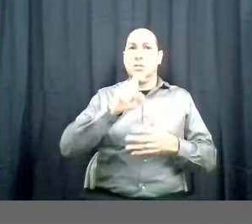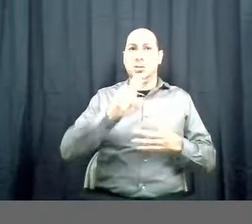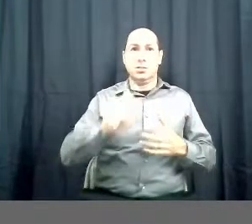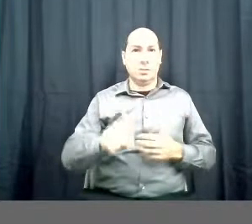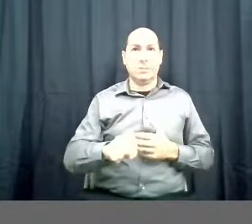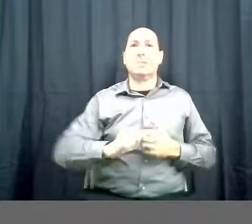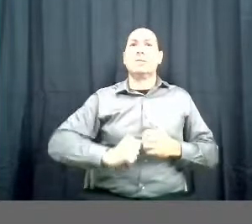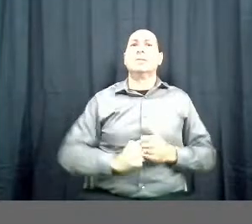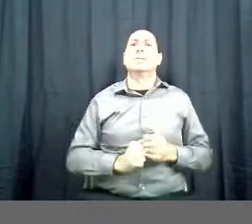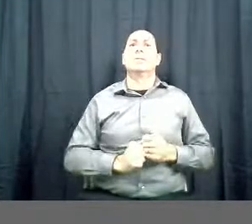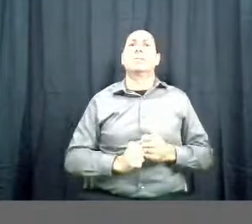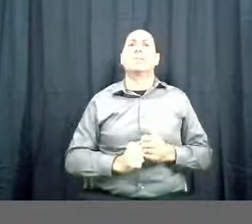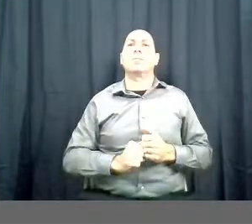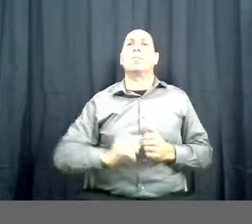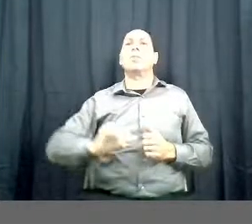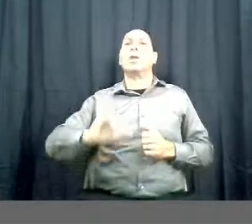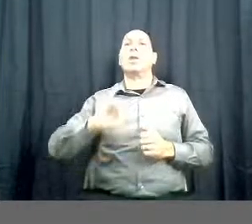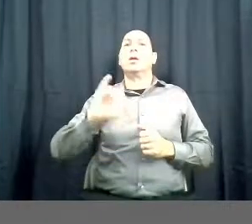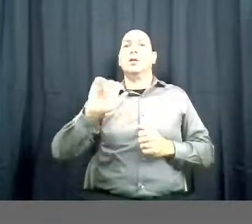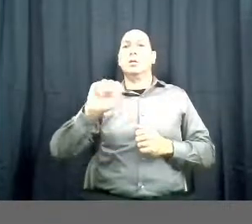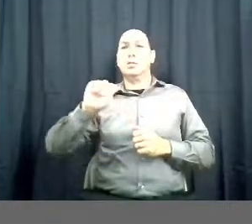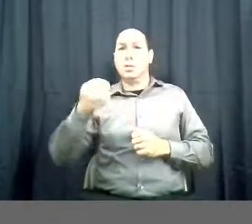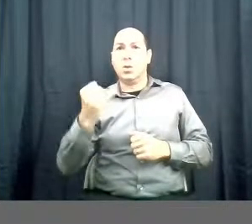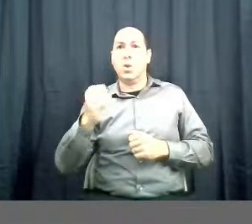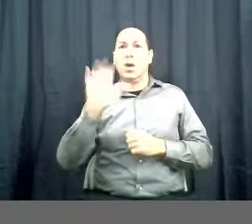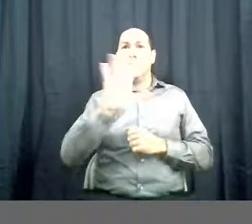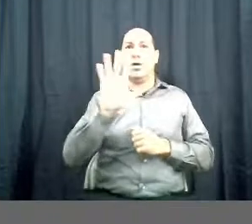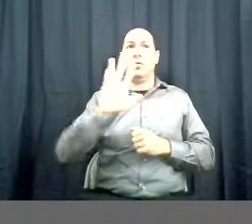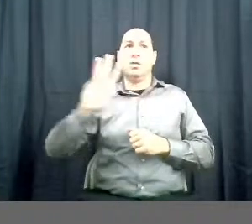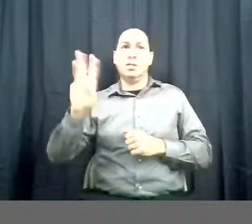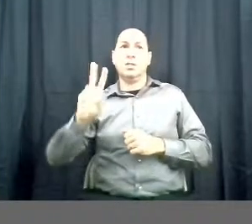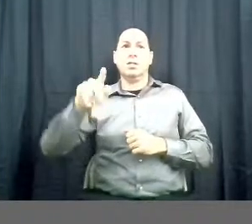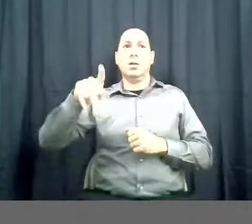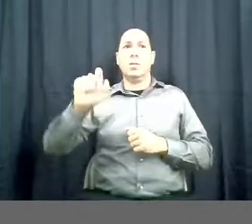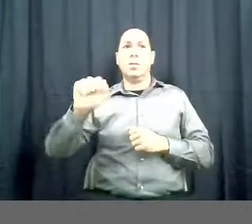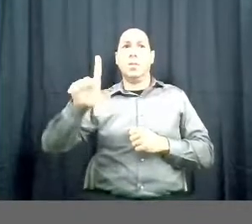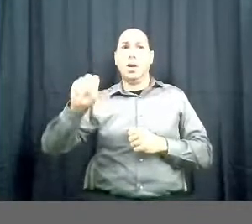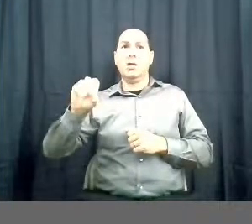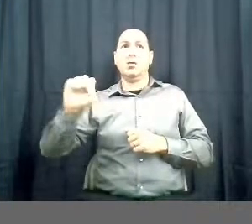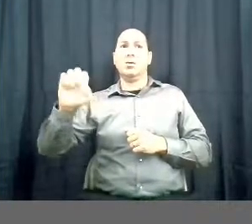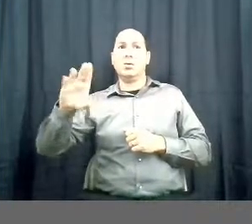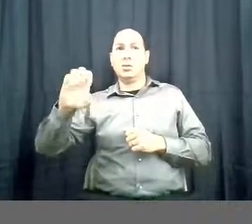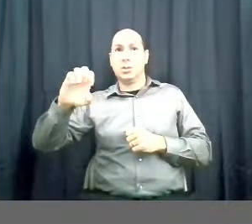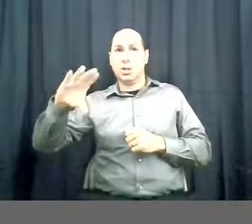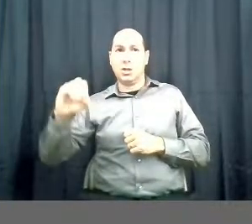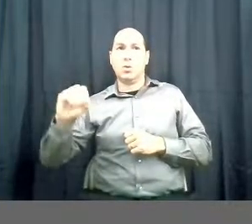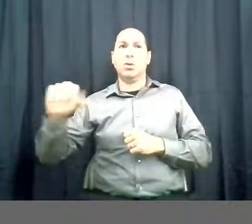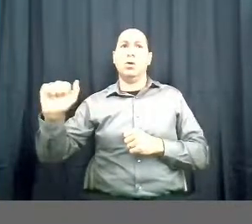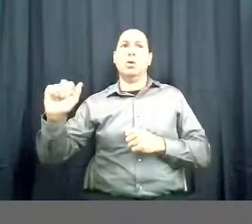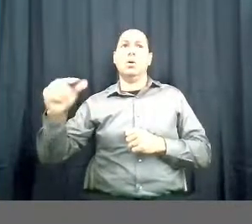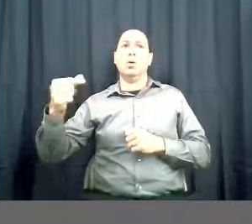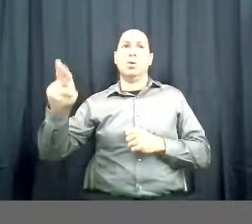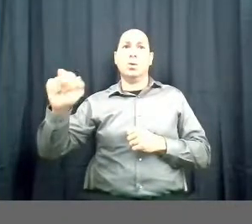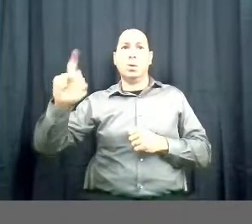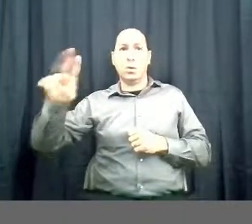those located at Palo Seco, Aguirre, Mayagüez, Cambalache, and the peaking units spread throughout the